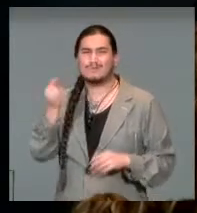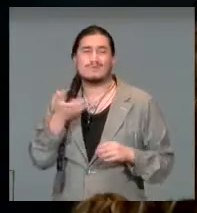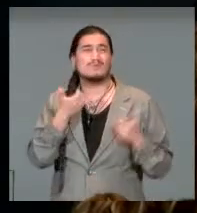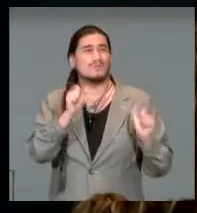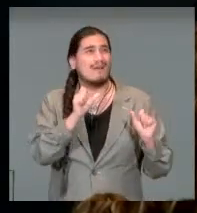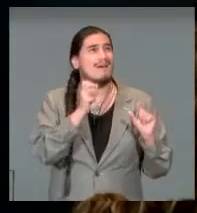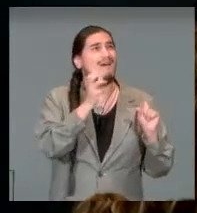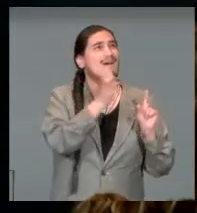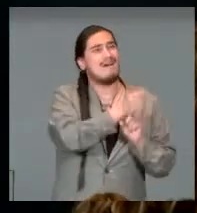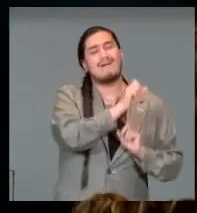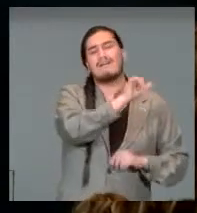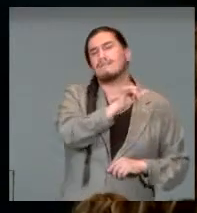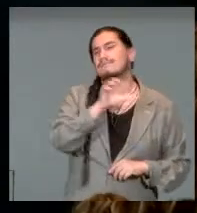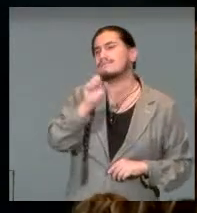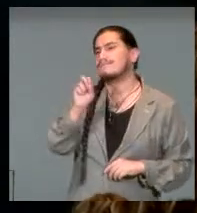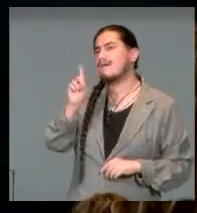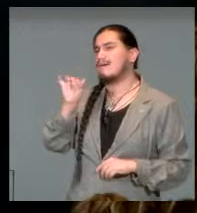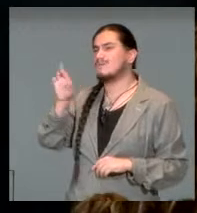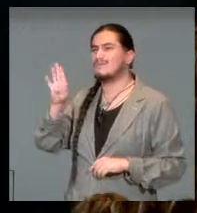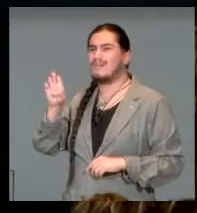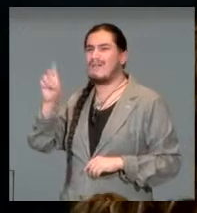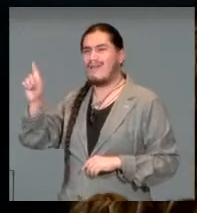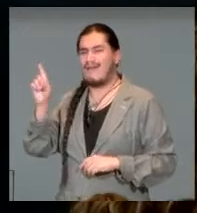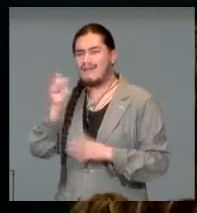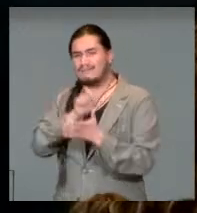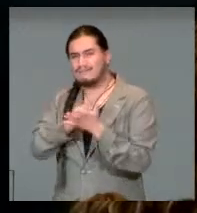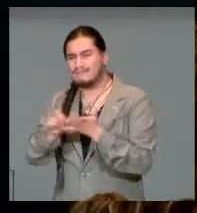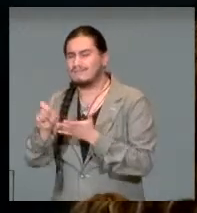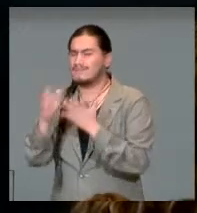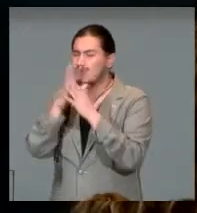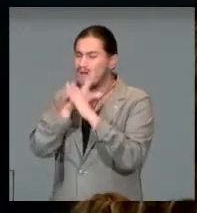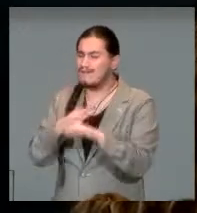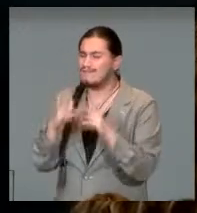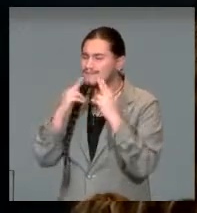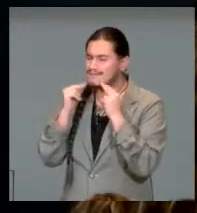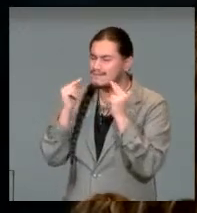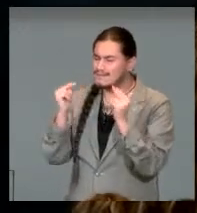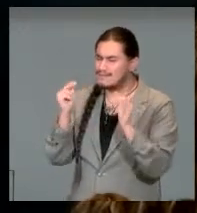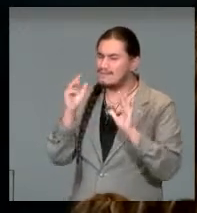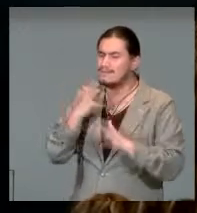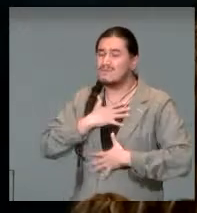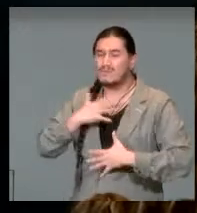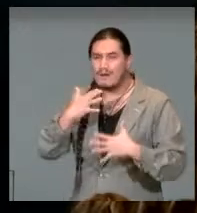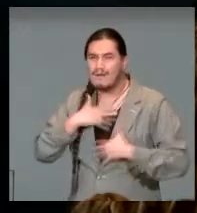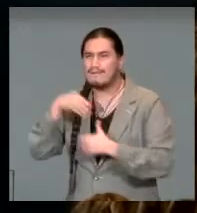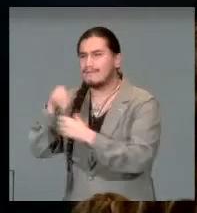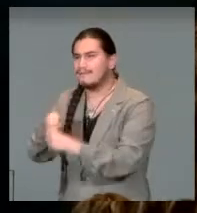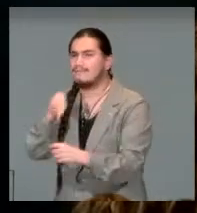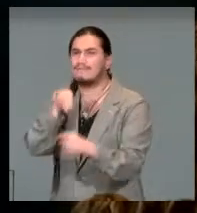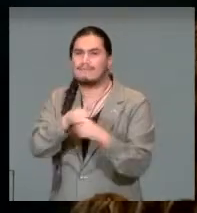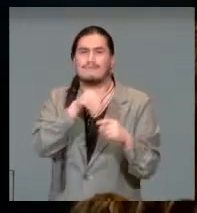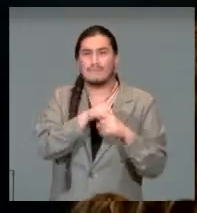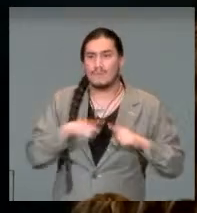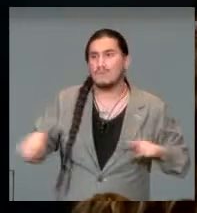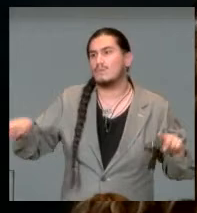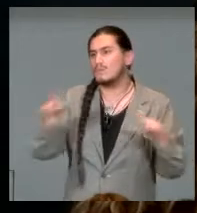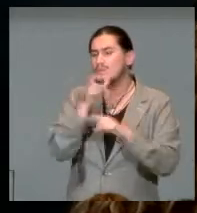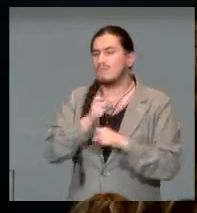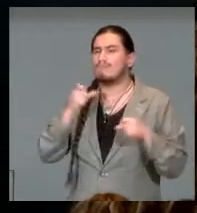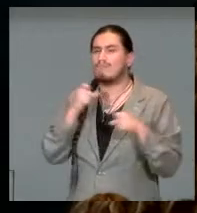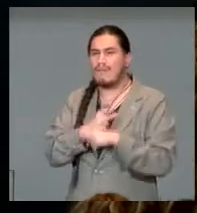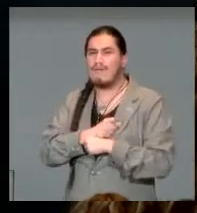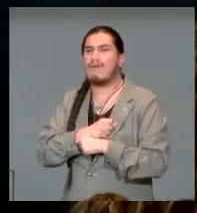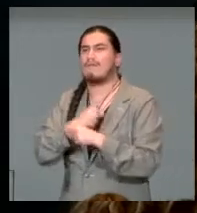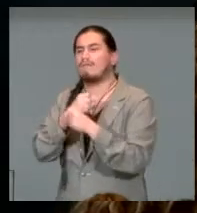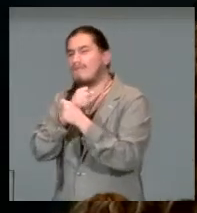The breath is Sandra Bland's rope silently singing. The breath is Eula May Love dropping the knife